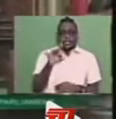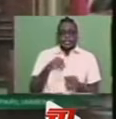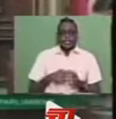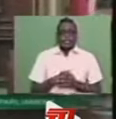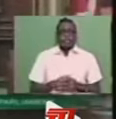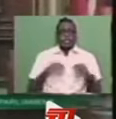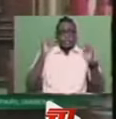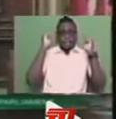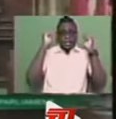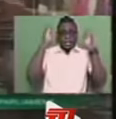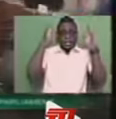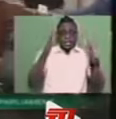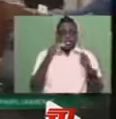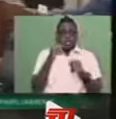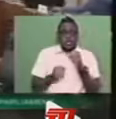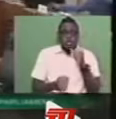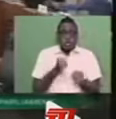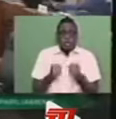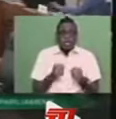Community Development.